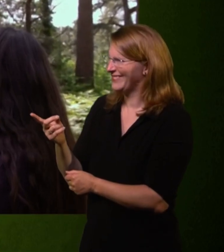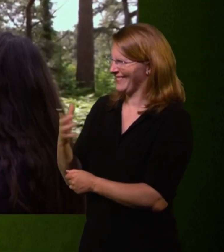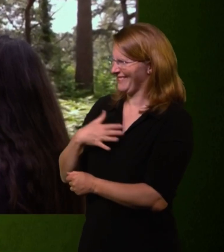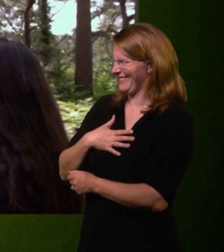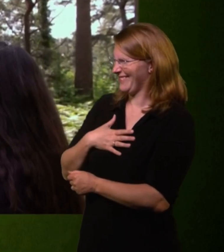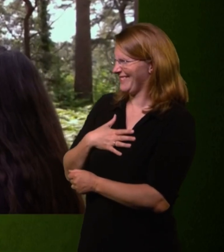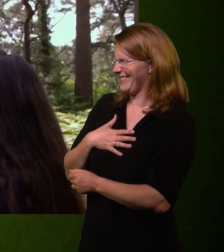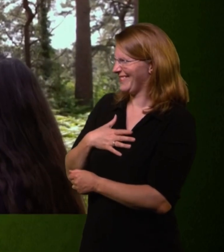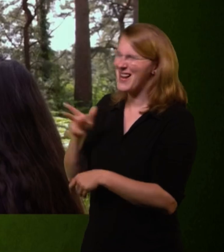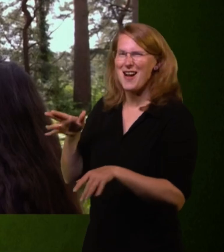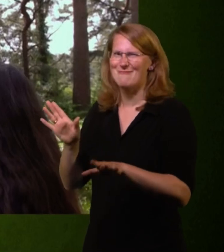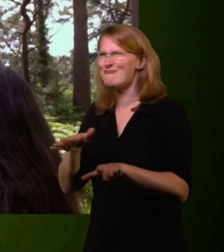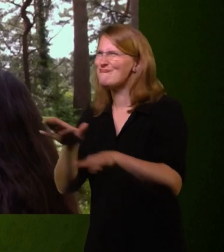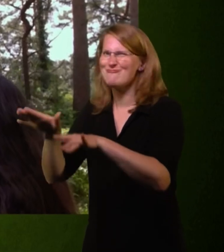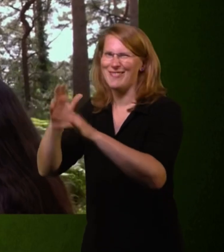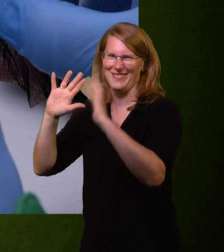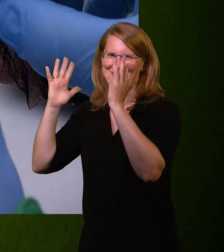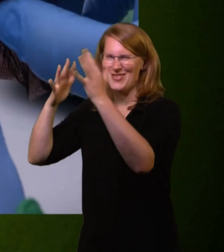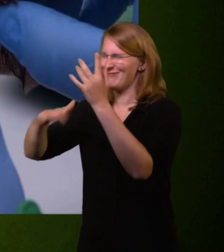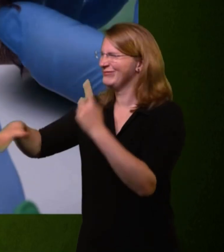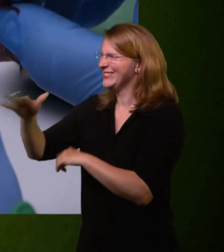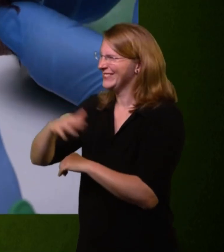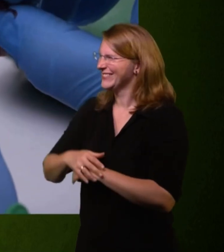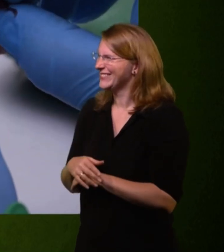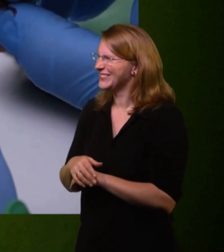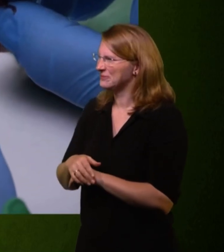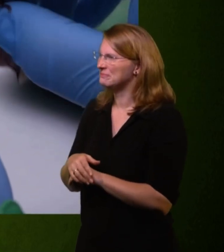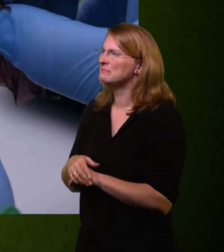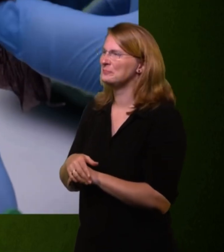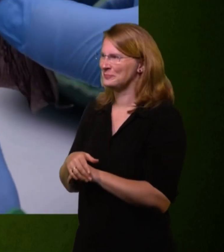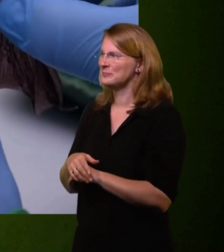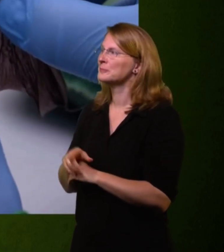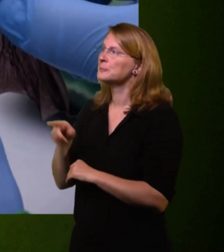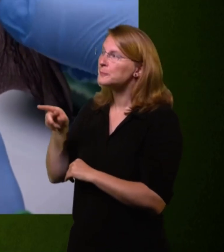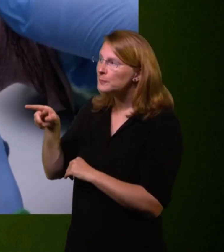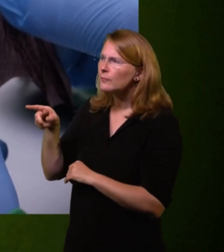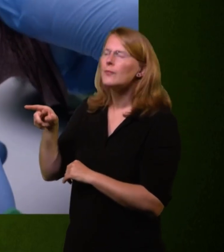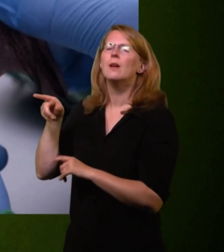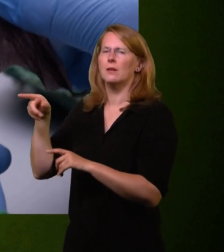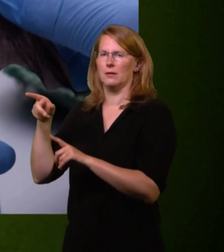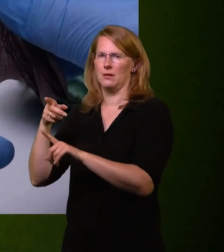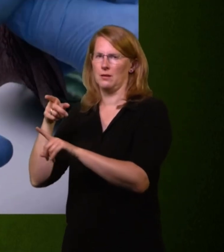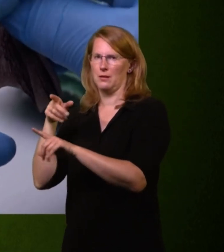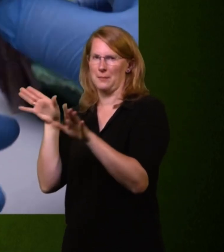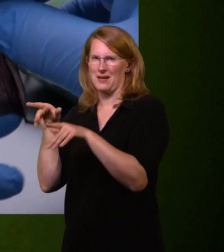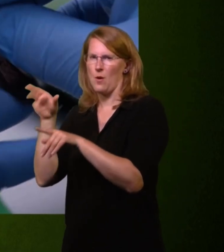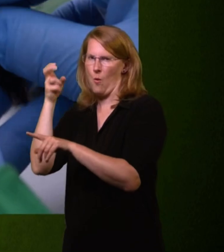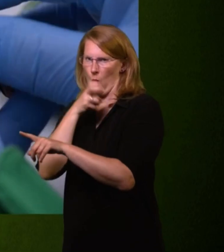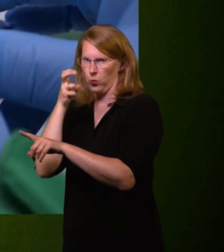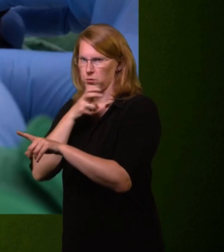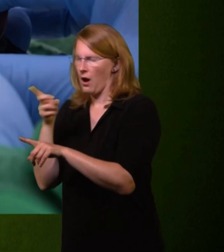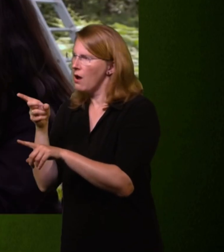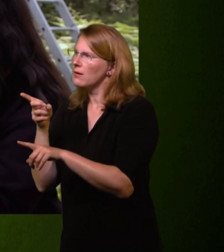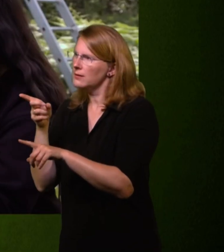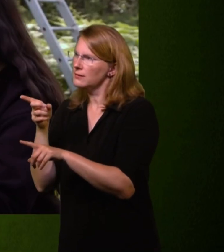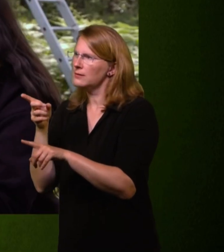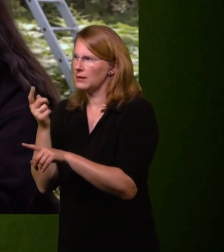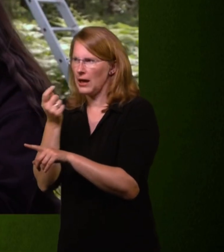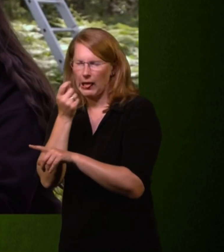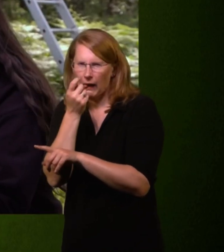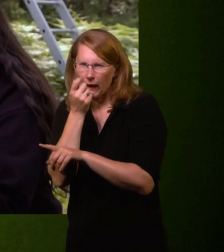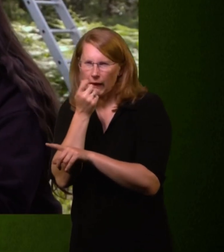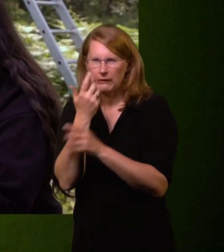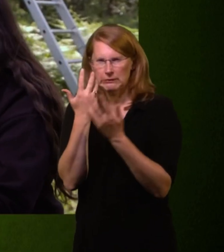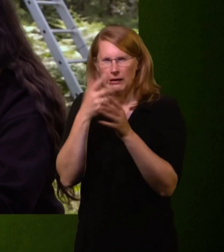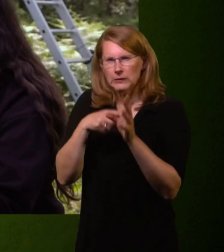Oh, look. Back into the forest. But this is actually an older bat. Oh. This one is nearly 10 years old. Wow. And this is